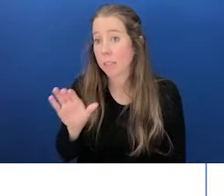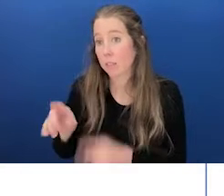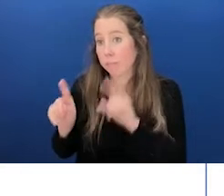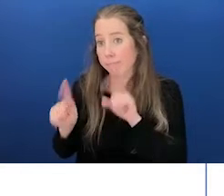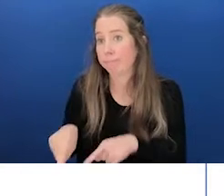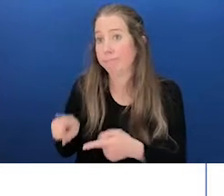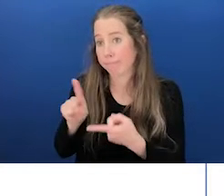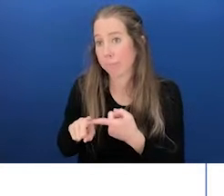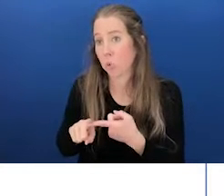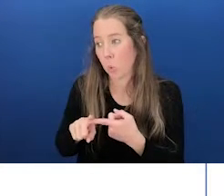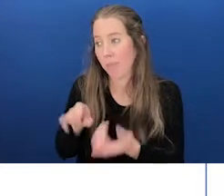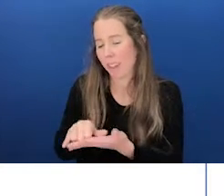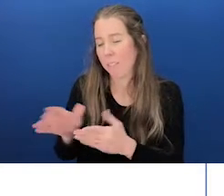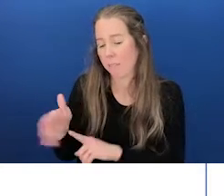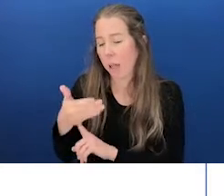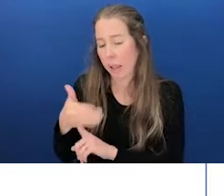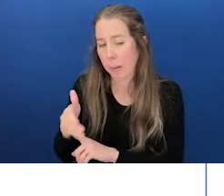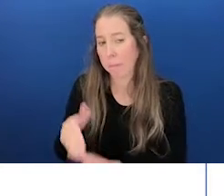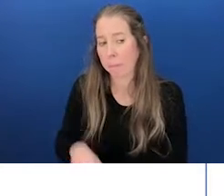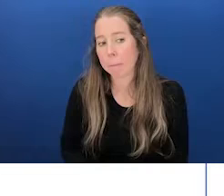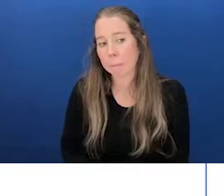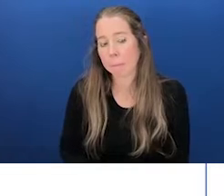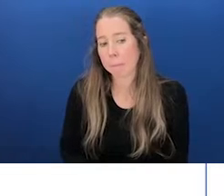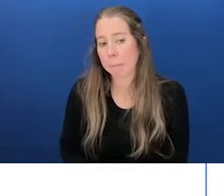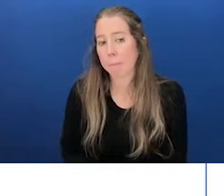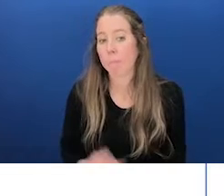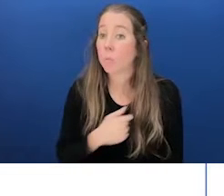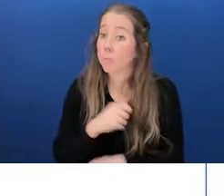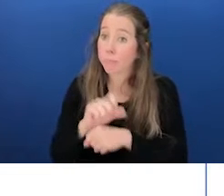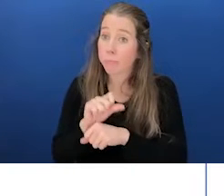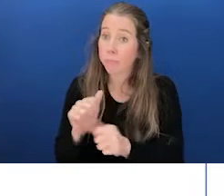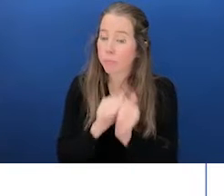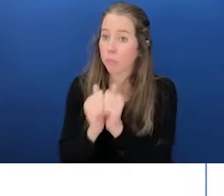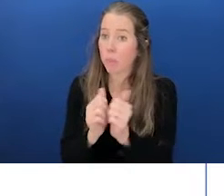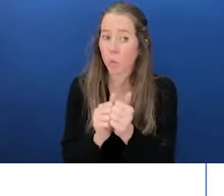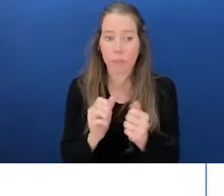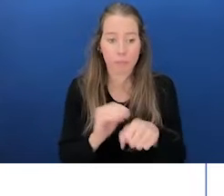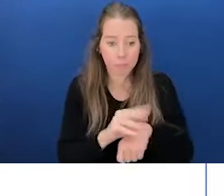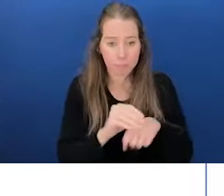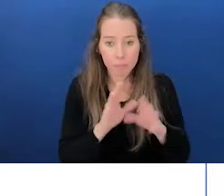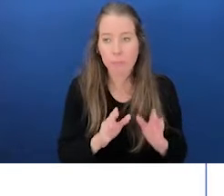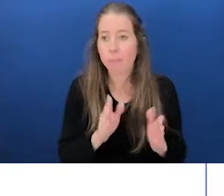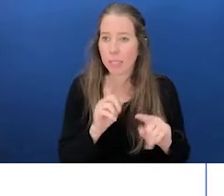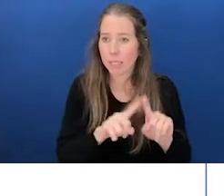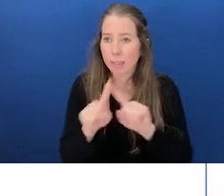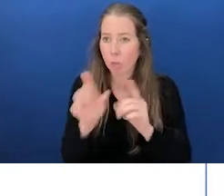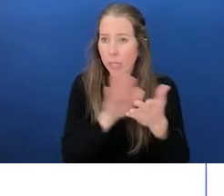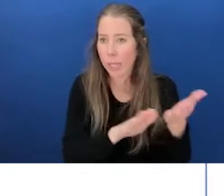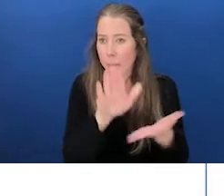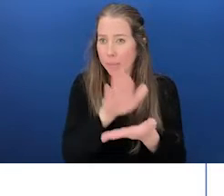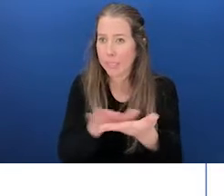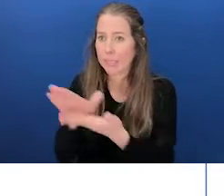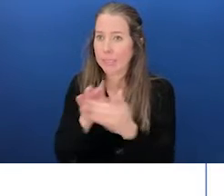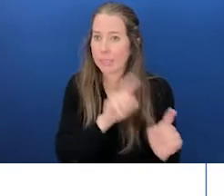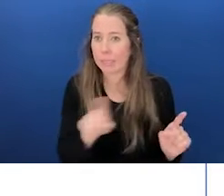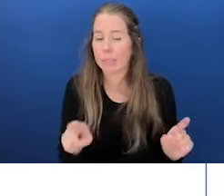to the flag. So we work together with the counselors in all of the various campuses. We make